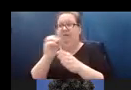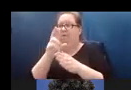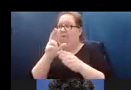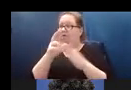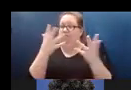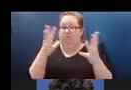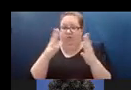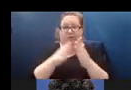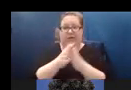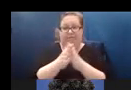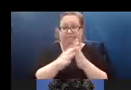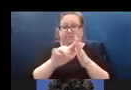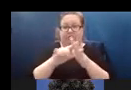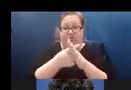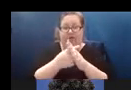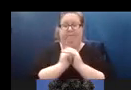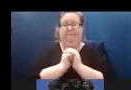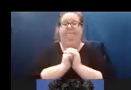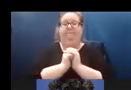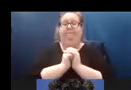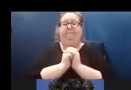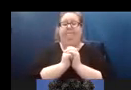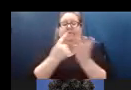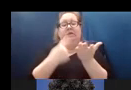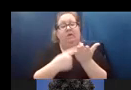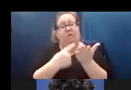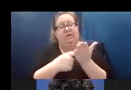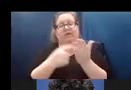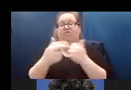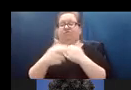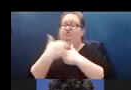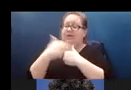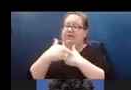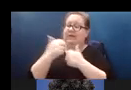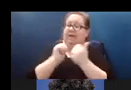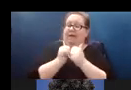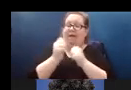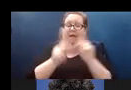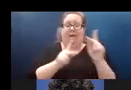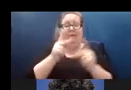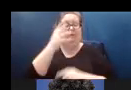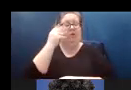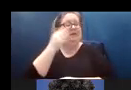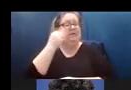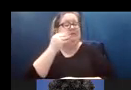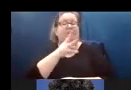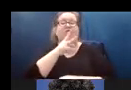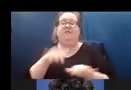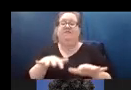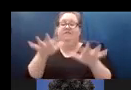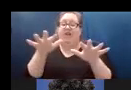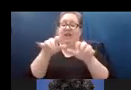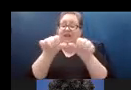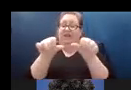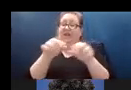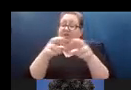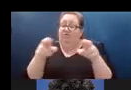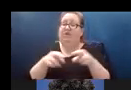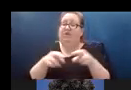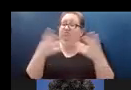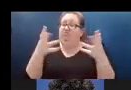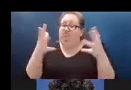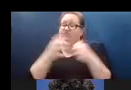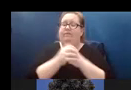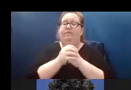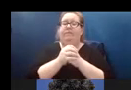And we talked a lot about risks and the ways that people are experiencing flooding in the region already, as well as different